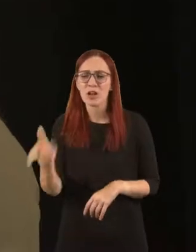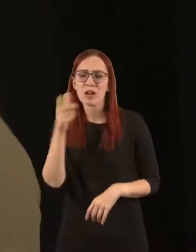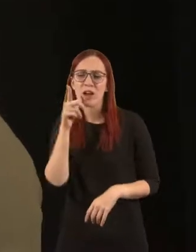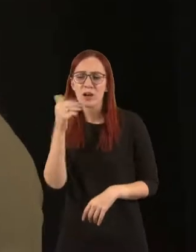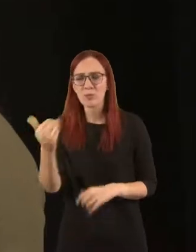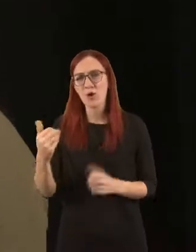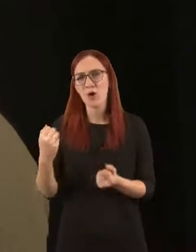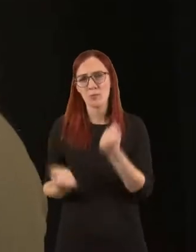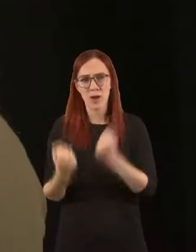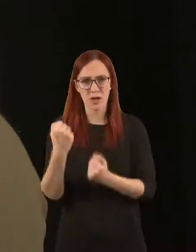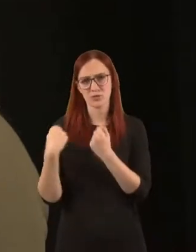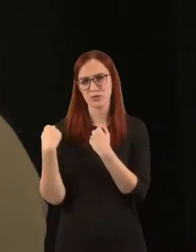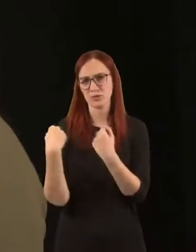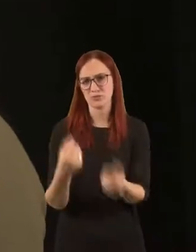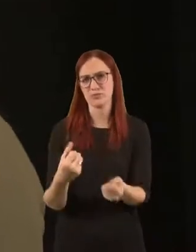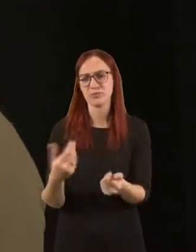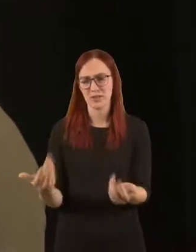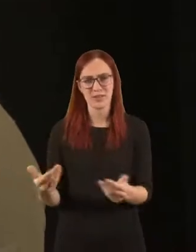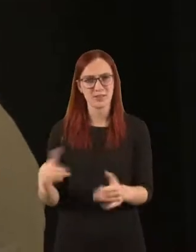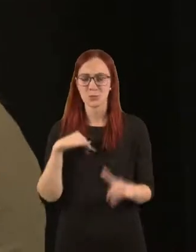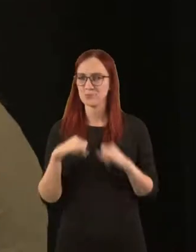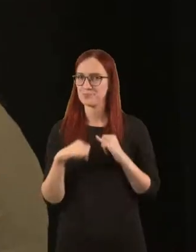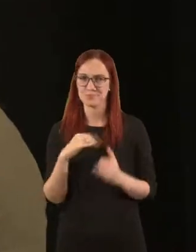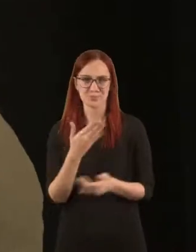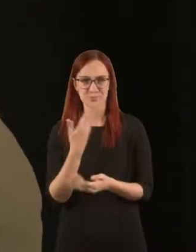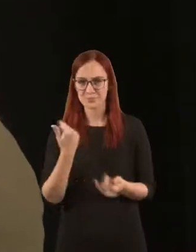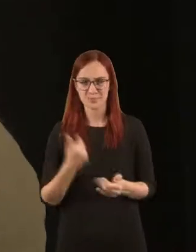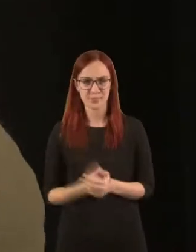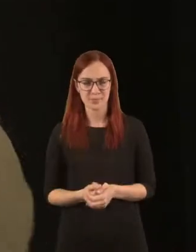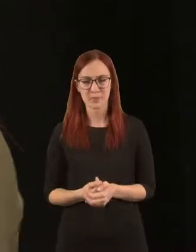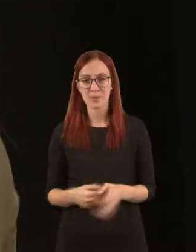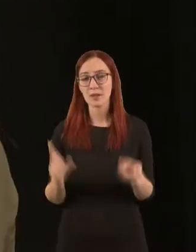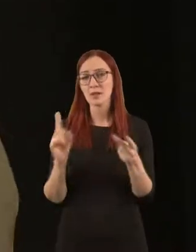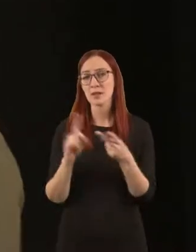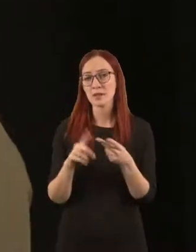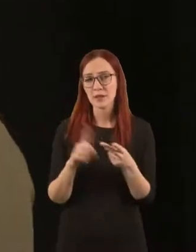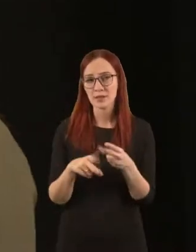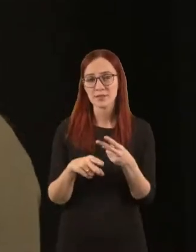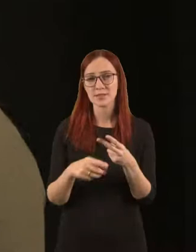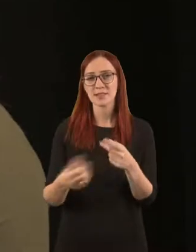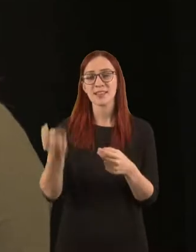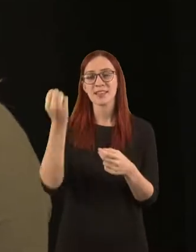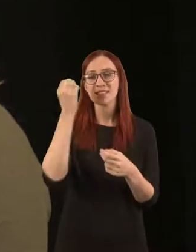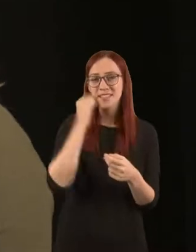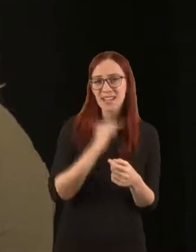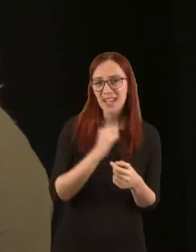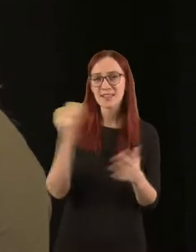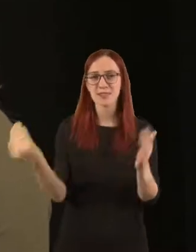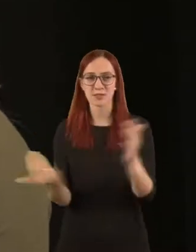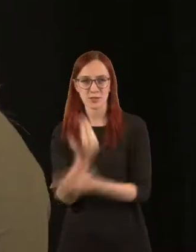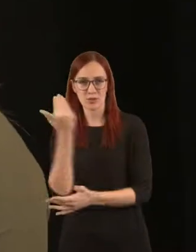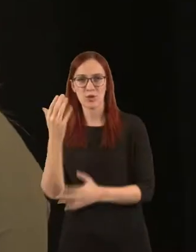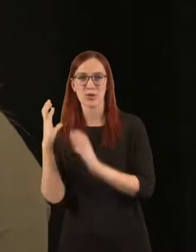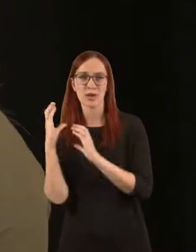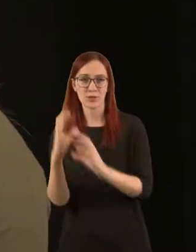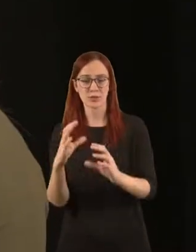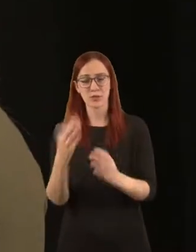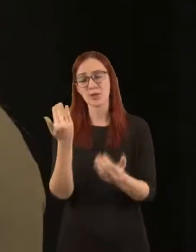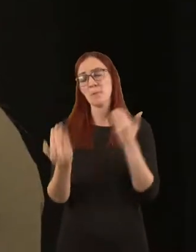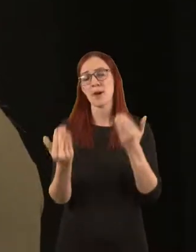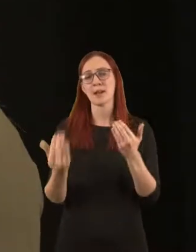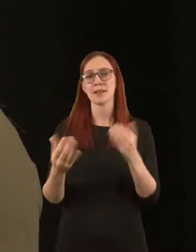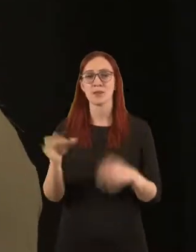cannot expect to leave this responsibility with individuals only.